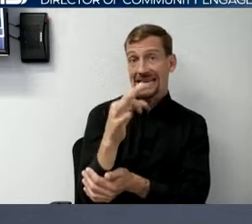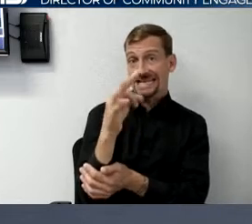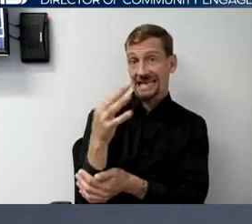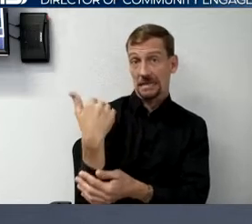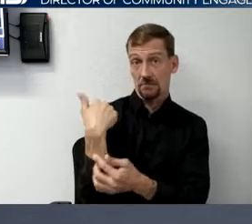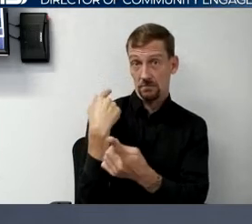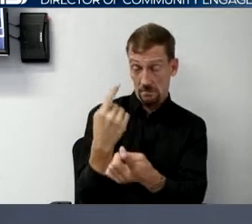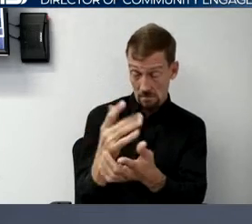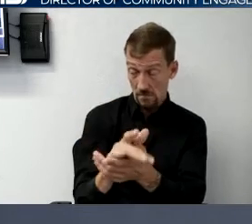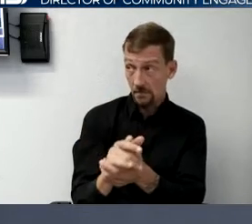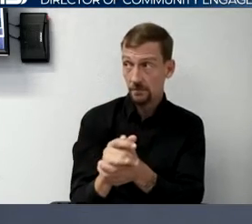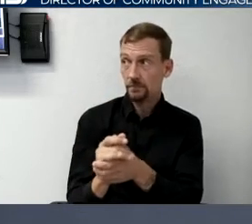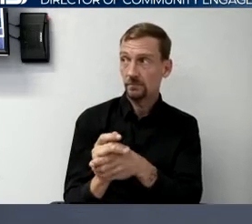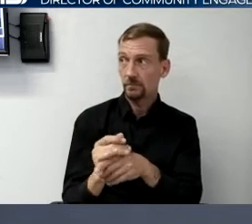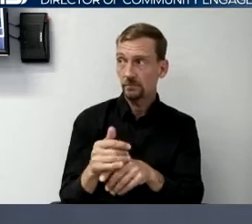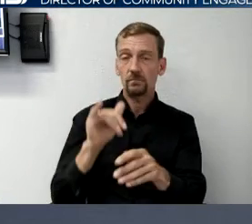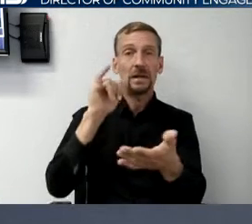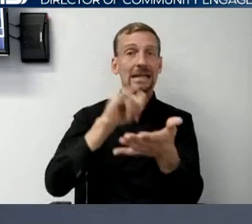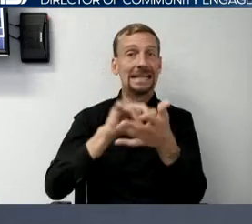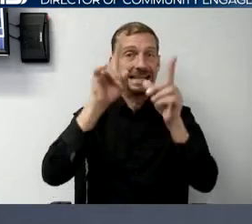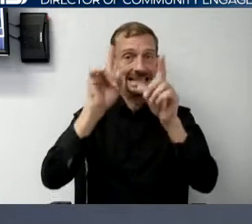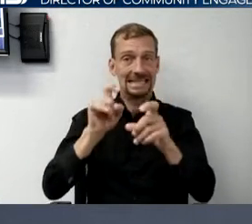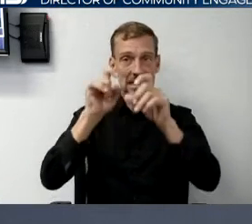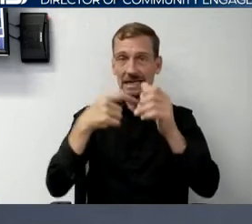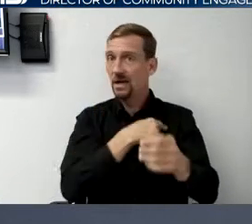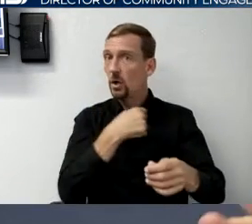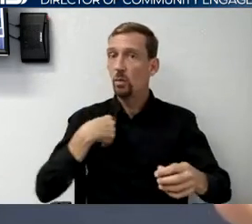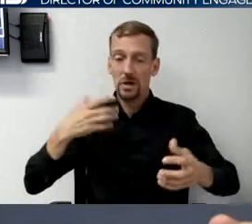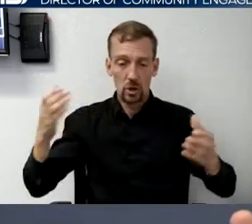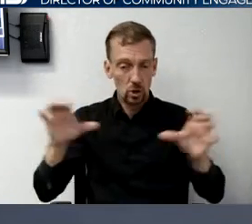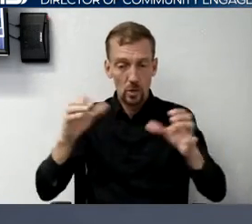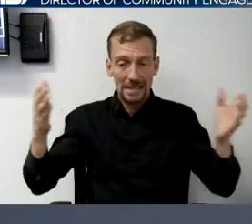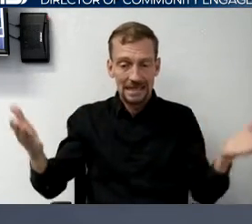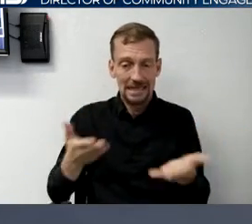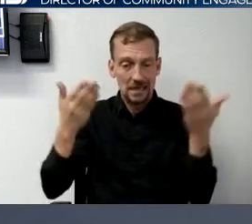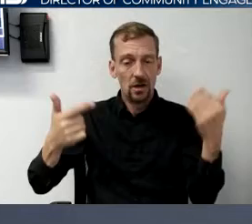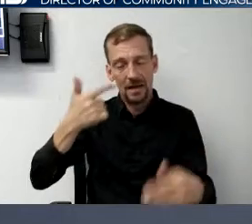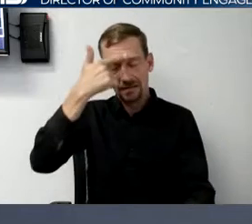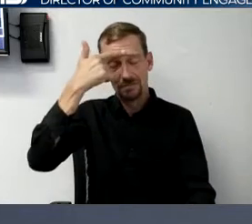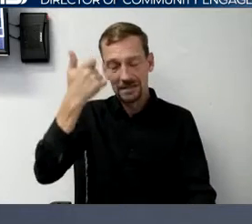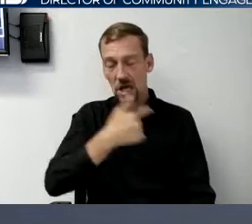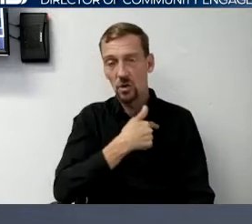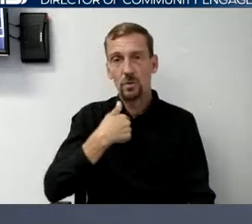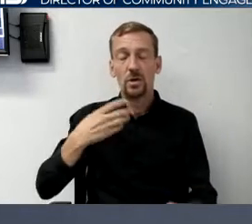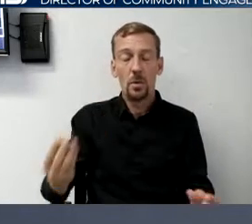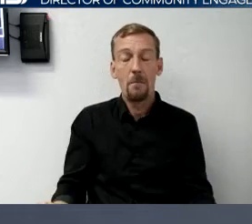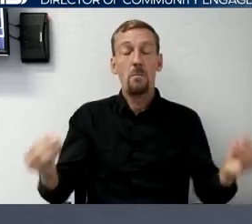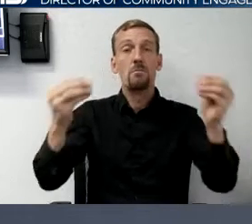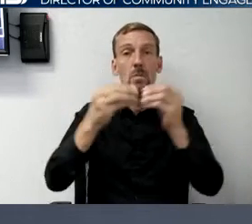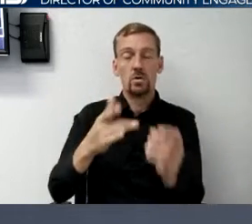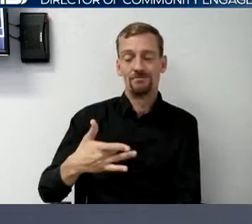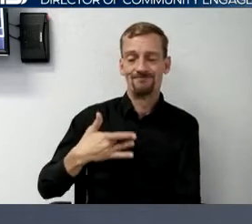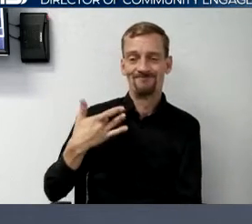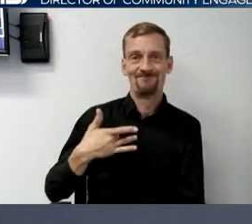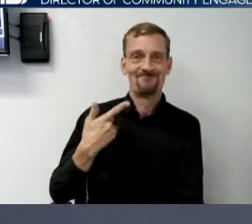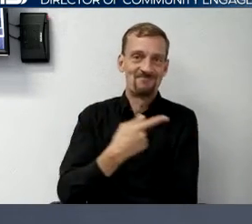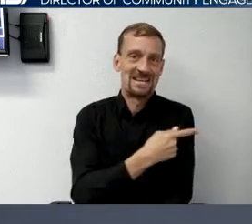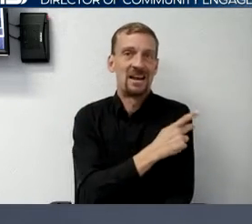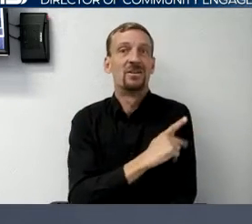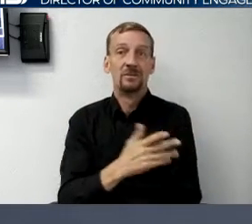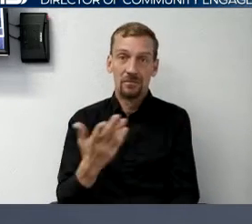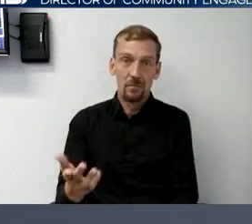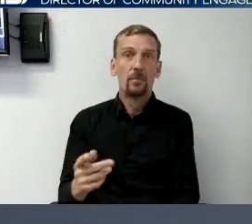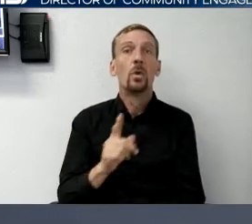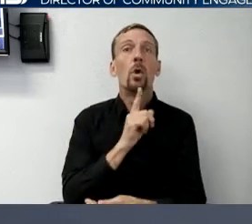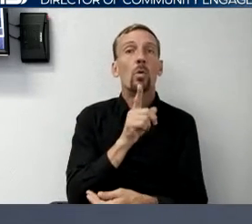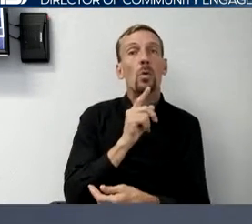the preponderance of the testing that we're doing in Tulare County are on symptomatic patients. In fact, at Kaweah Delta,